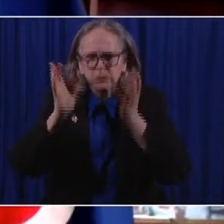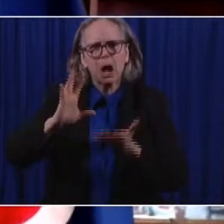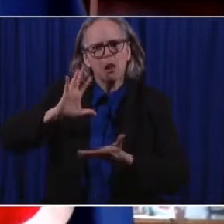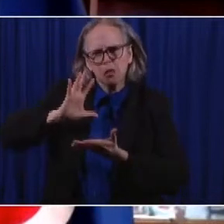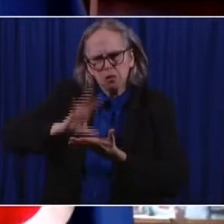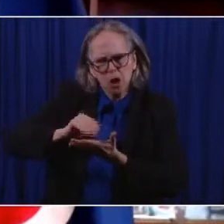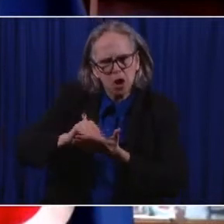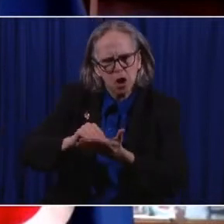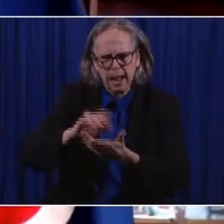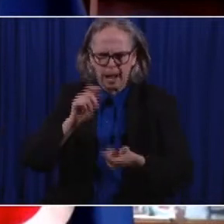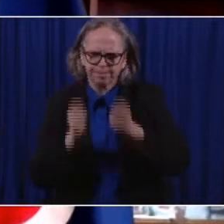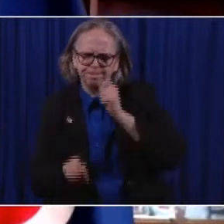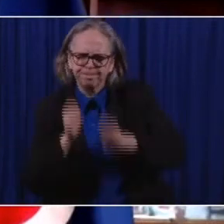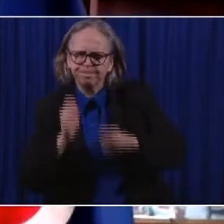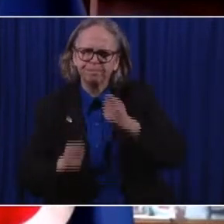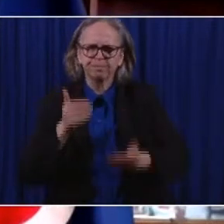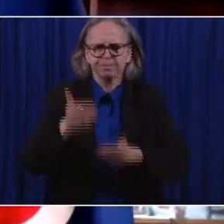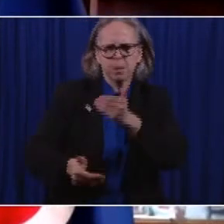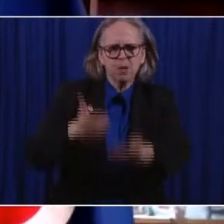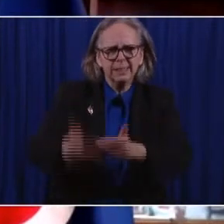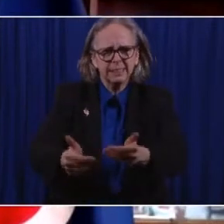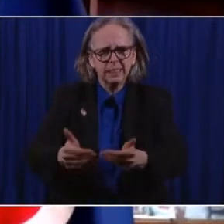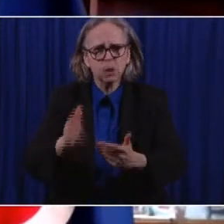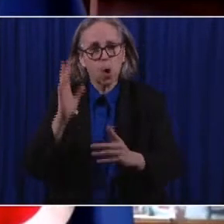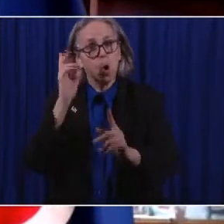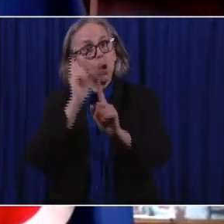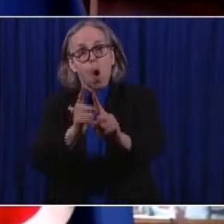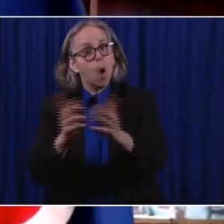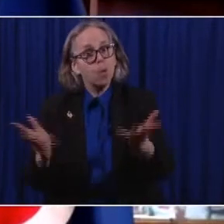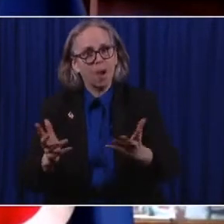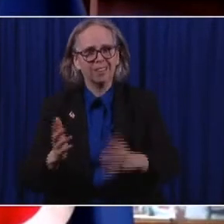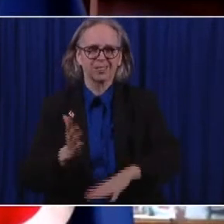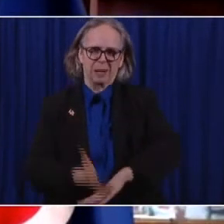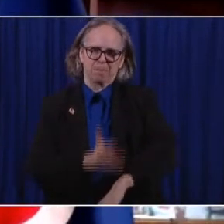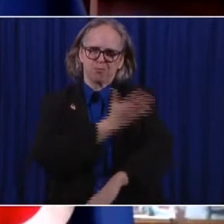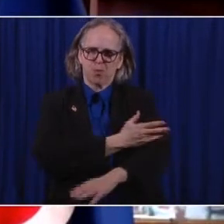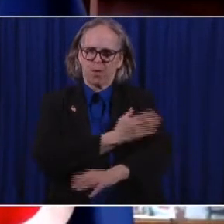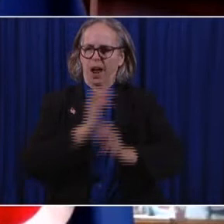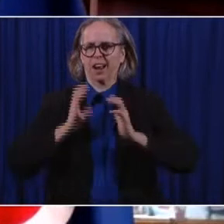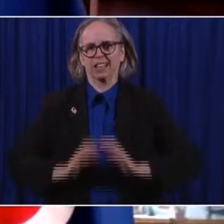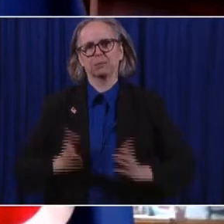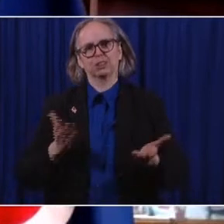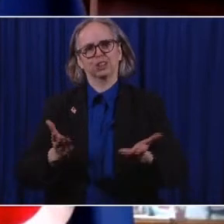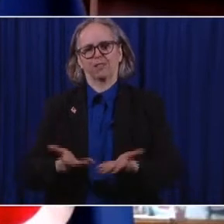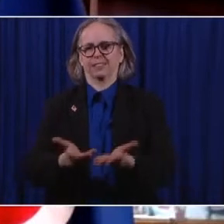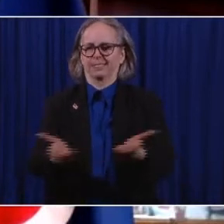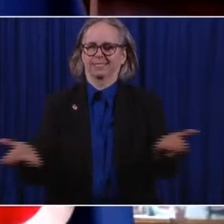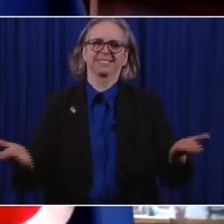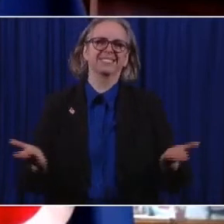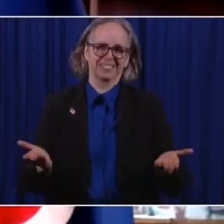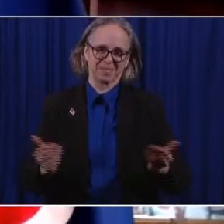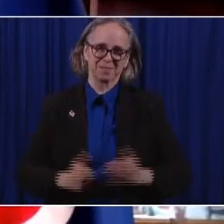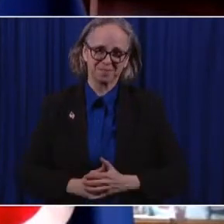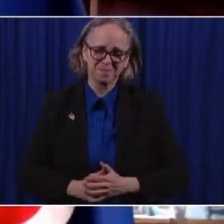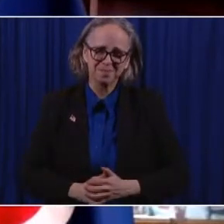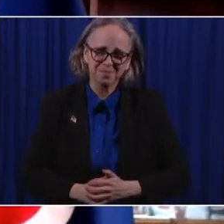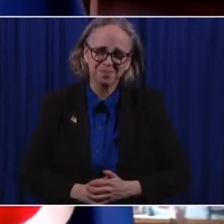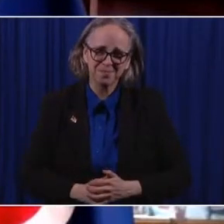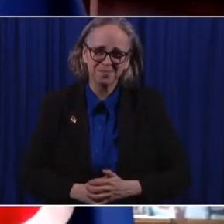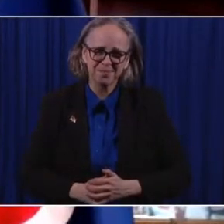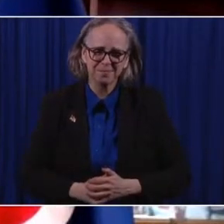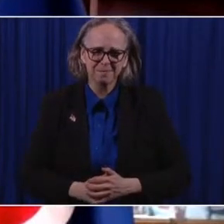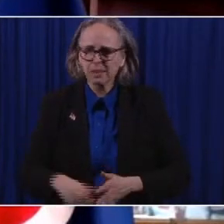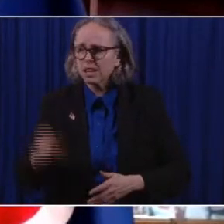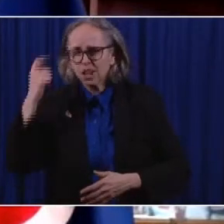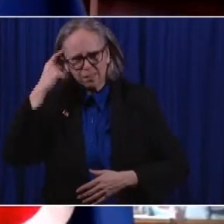can improve the customer service journey for everybody as we work through the vaccination process. Well, this vaccine does give